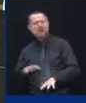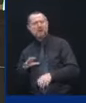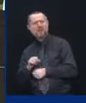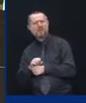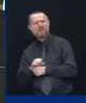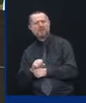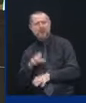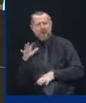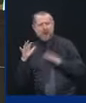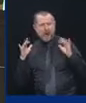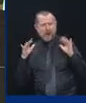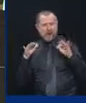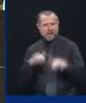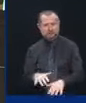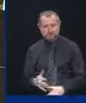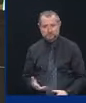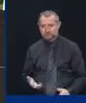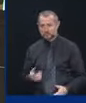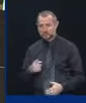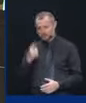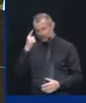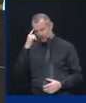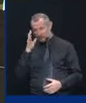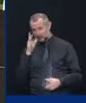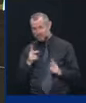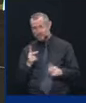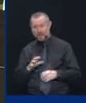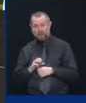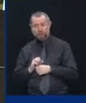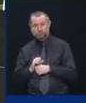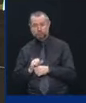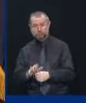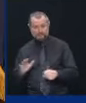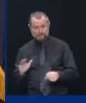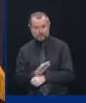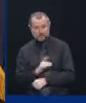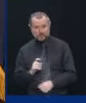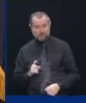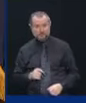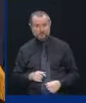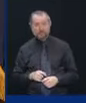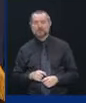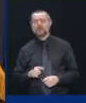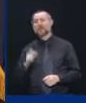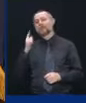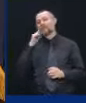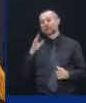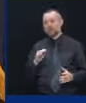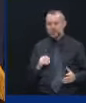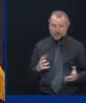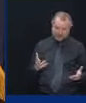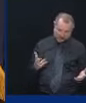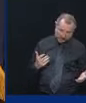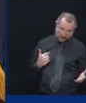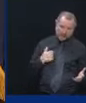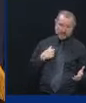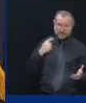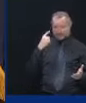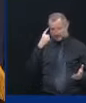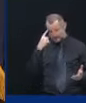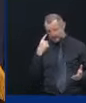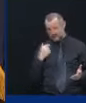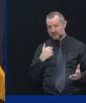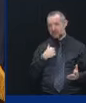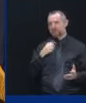be sort of sold out and filled up almost instantly? I think, Andrew, I will